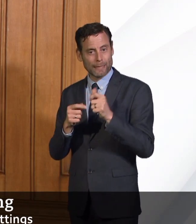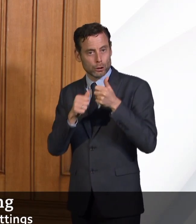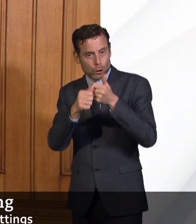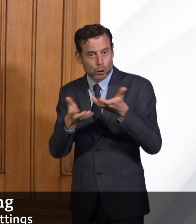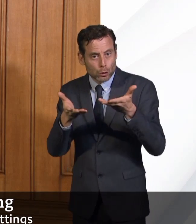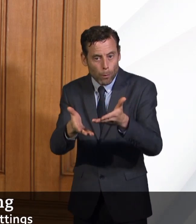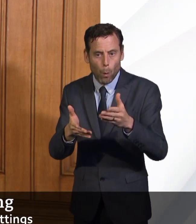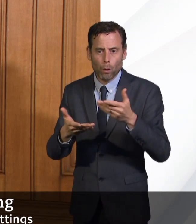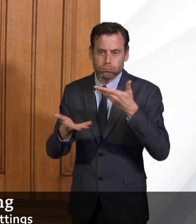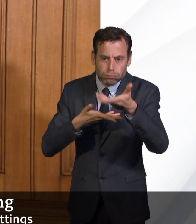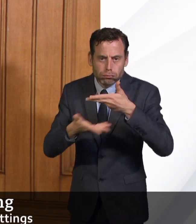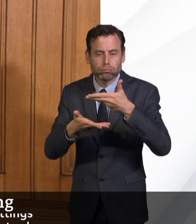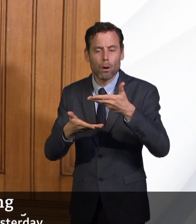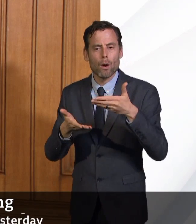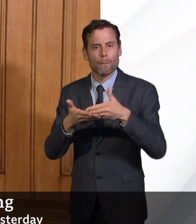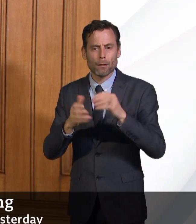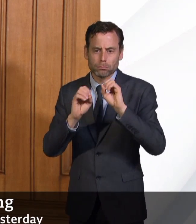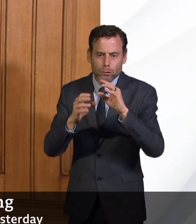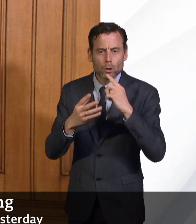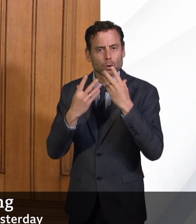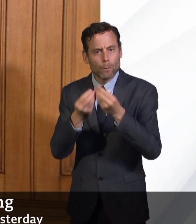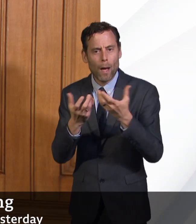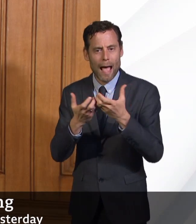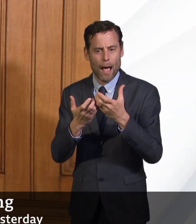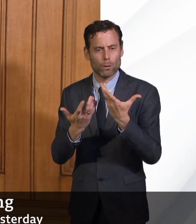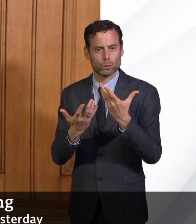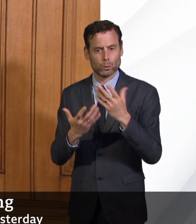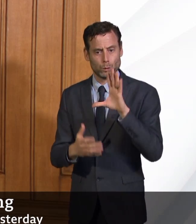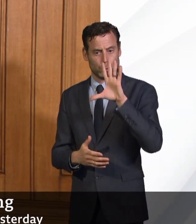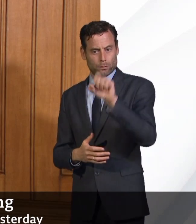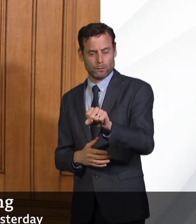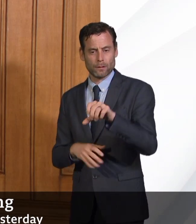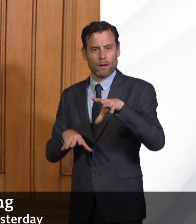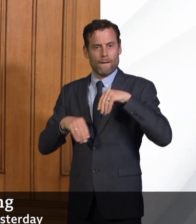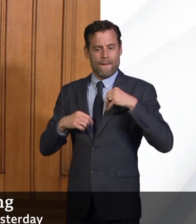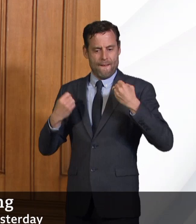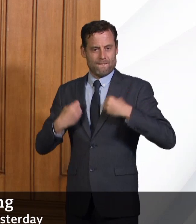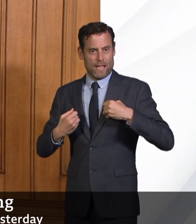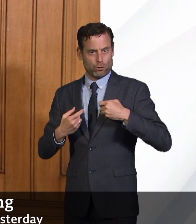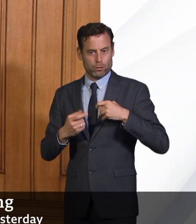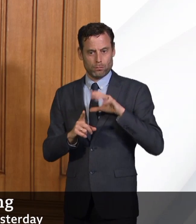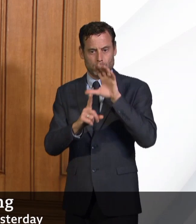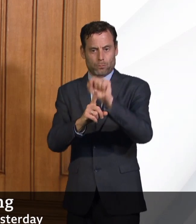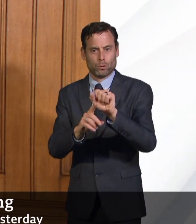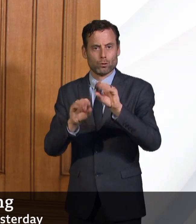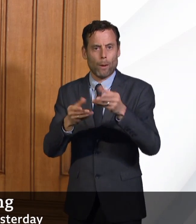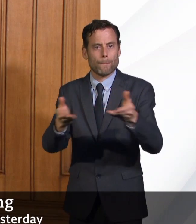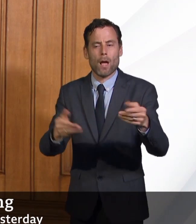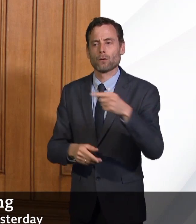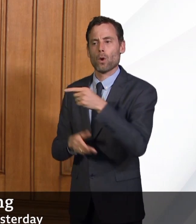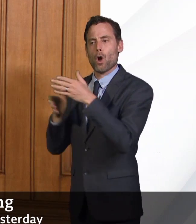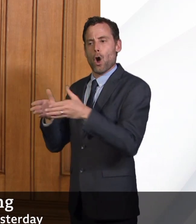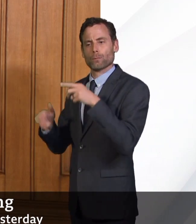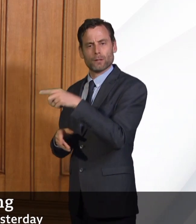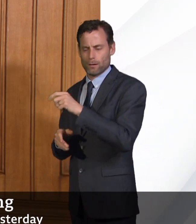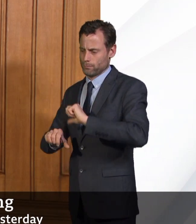includes support around infection prevention and control. And as you know, hospitals have got very established mechanisms for infection and prevention